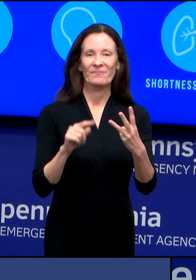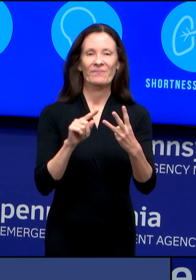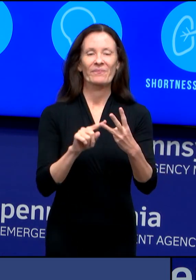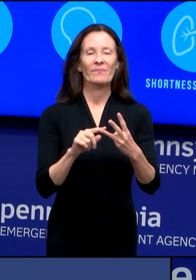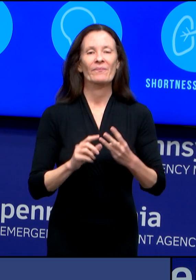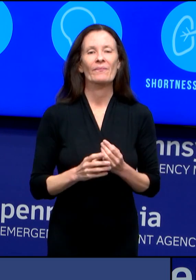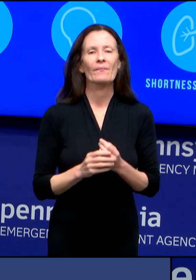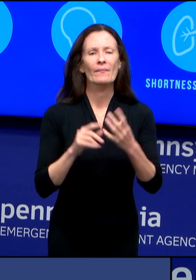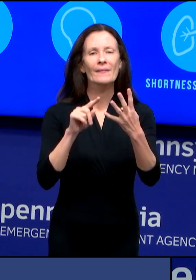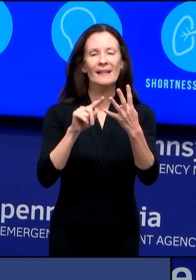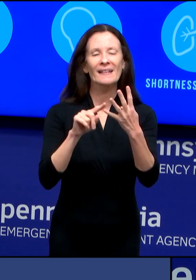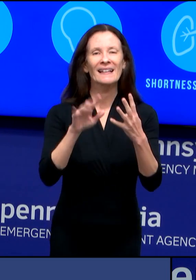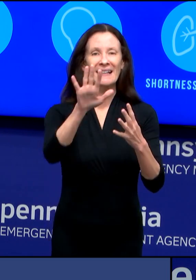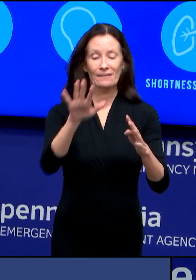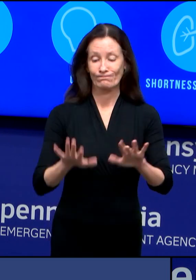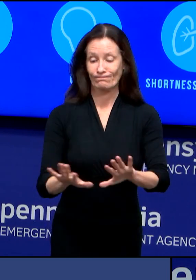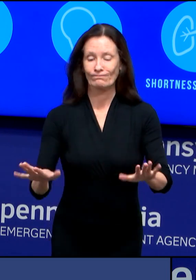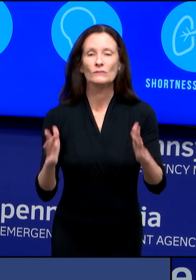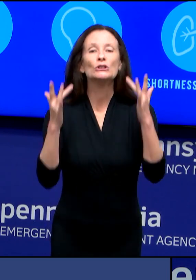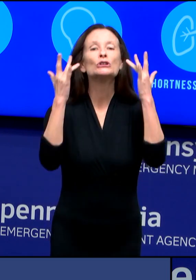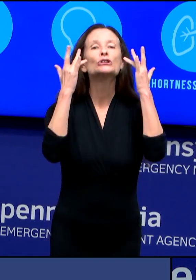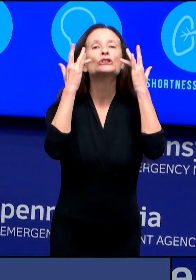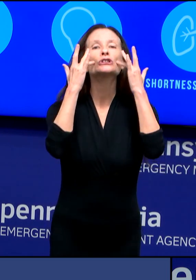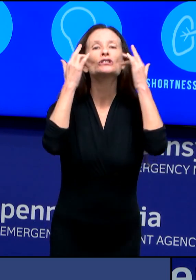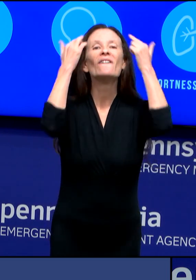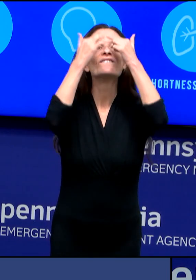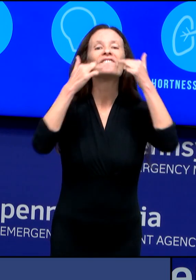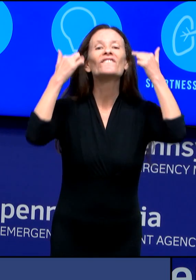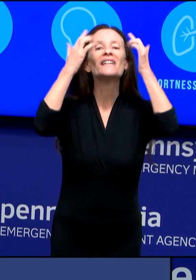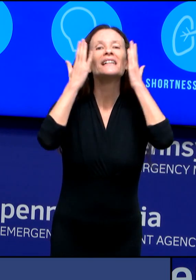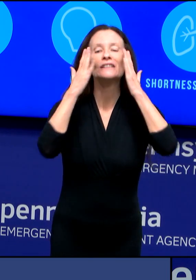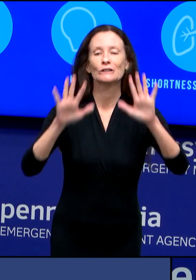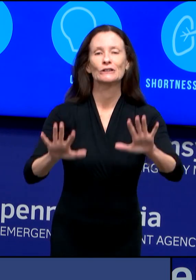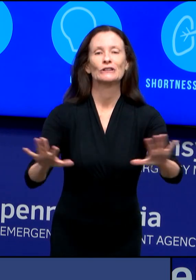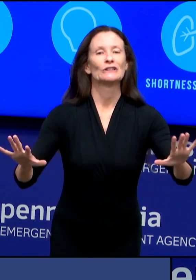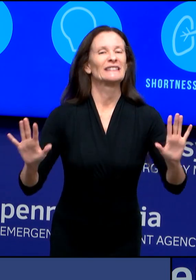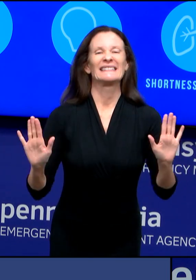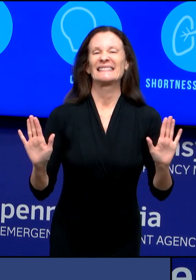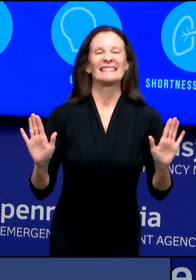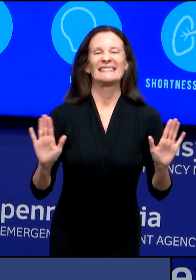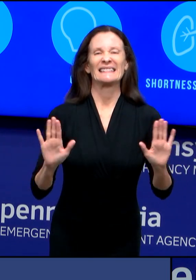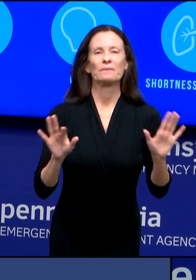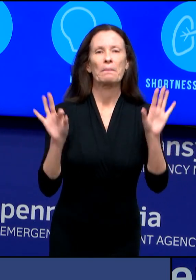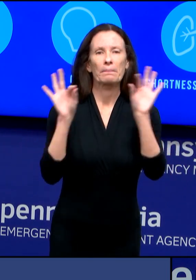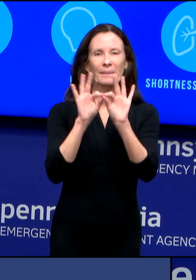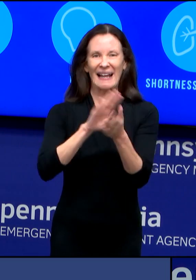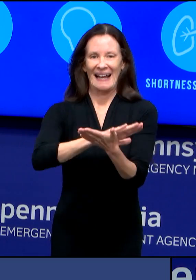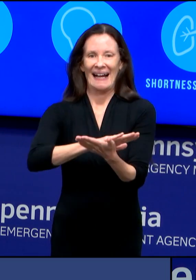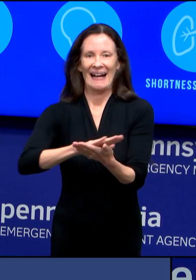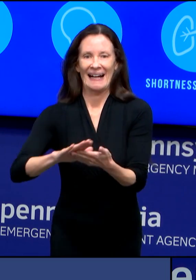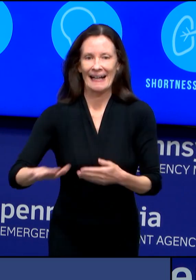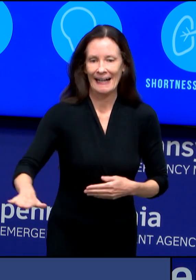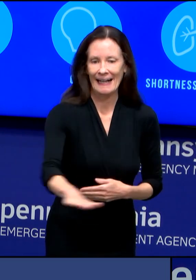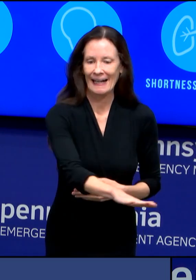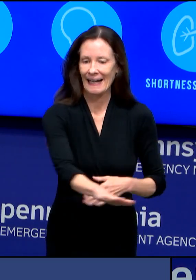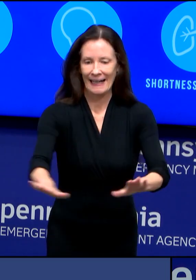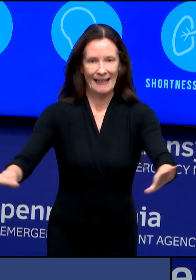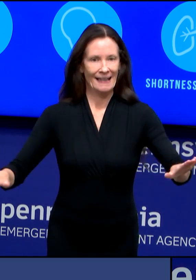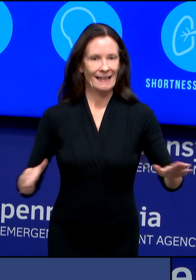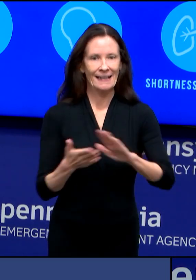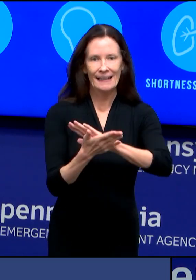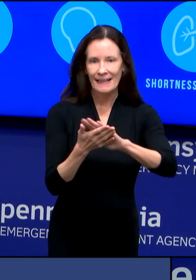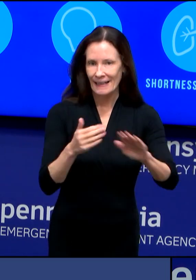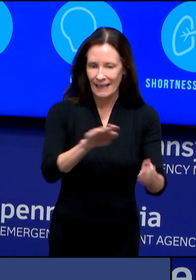touching surfaces, and clean surfaces frequently. Practicing these everyday